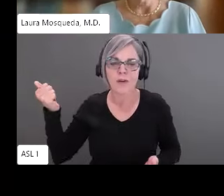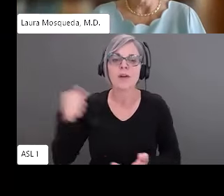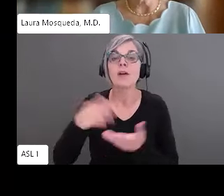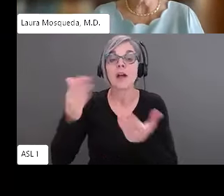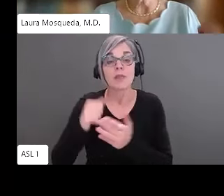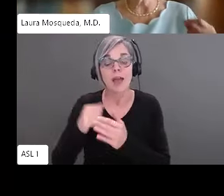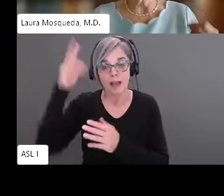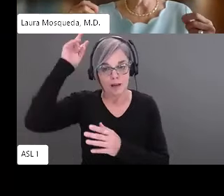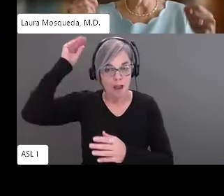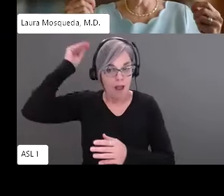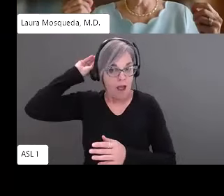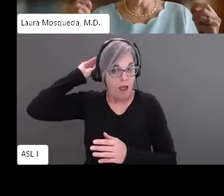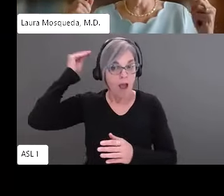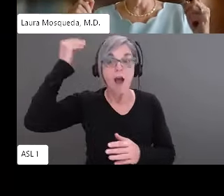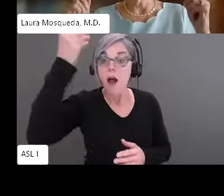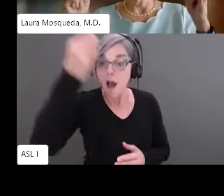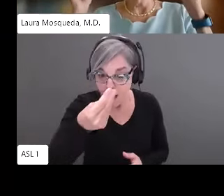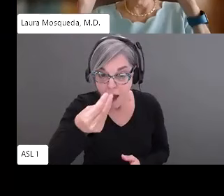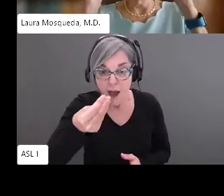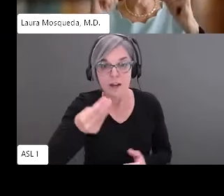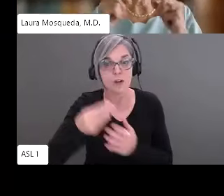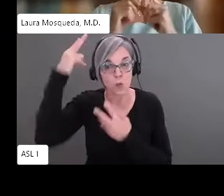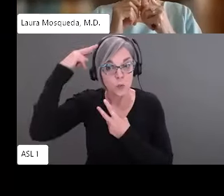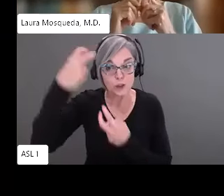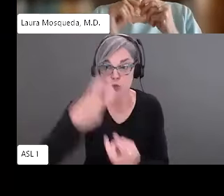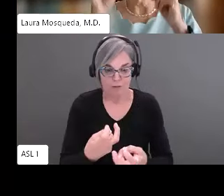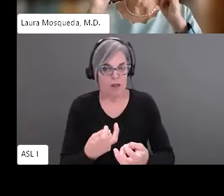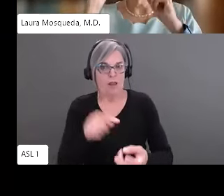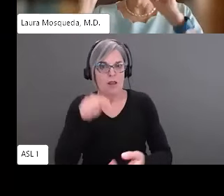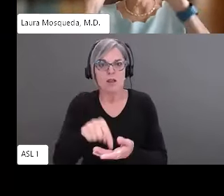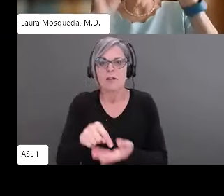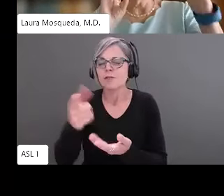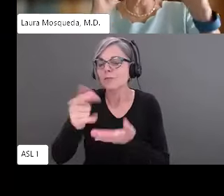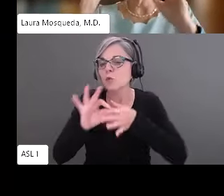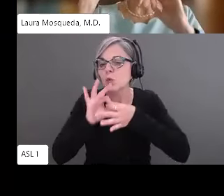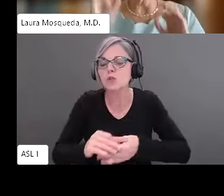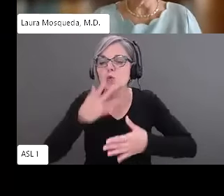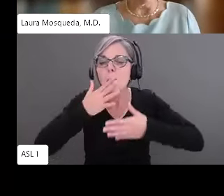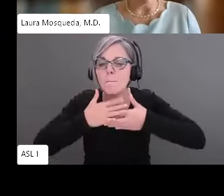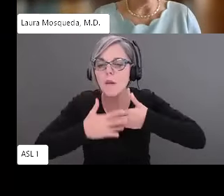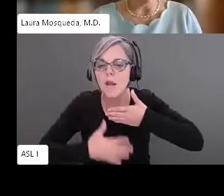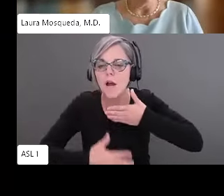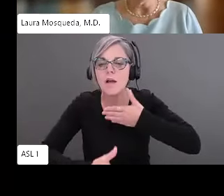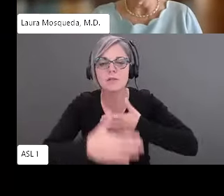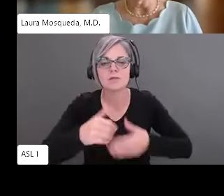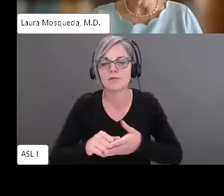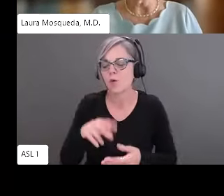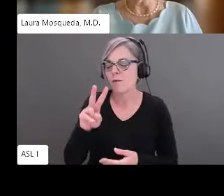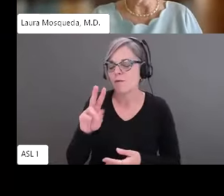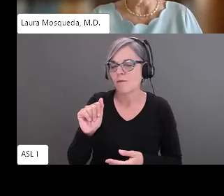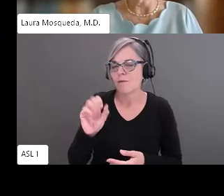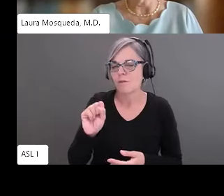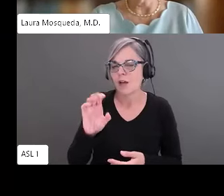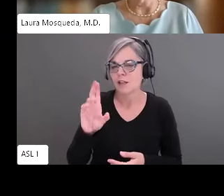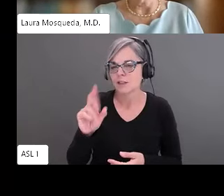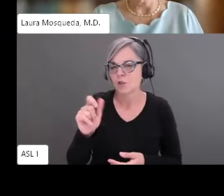dementia, or dementia due to either low blood flow or certain areas of the brain that don't get